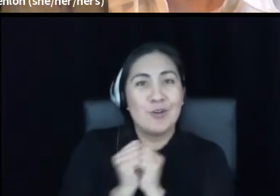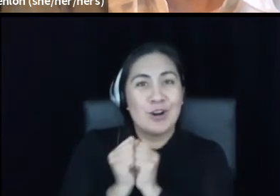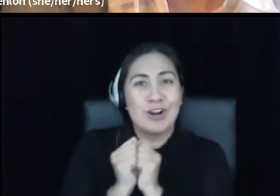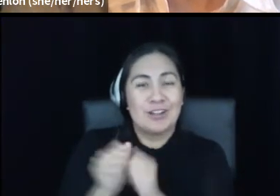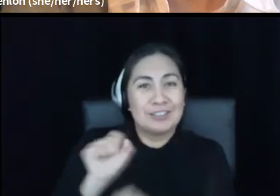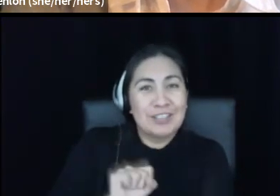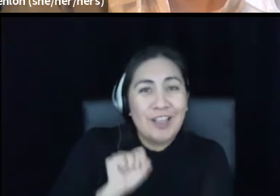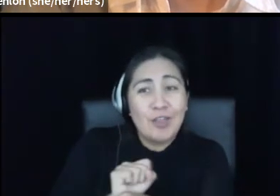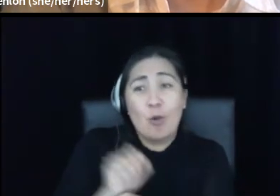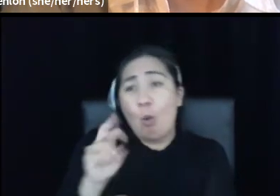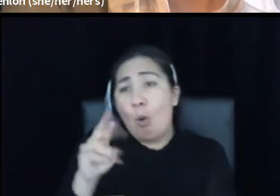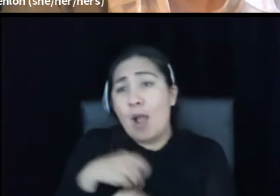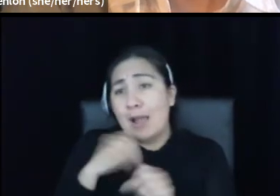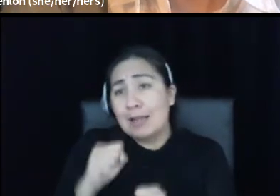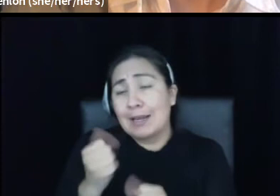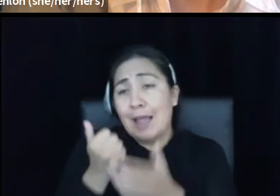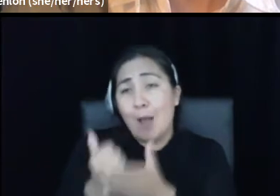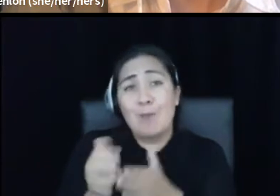you to someone who can help you.